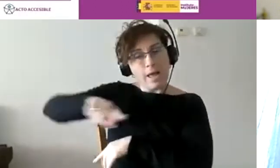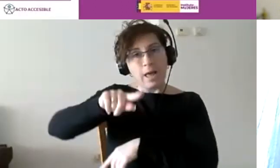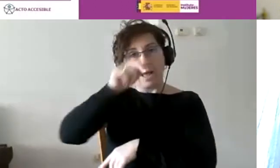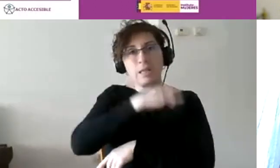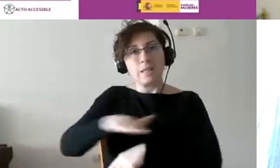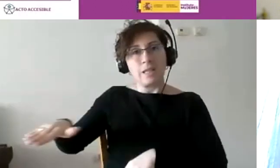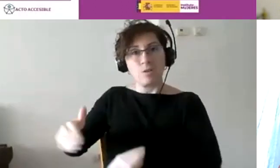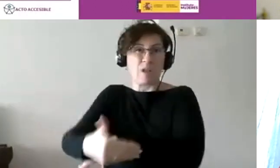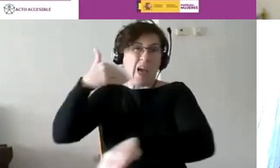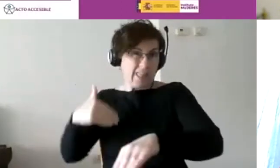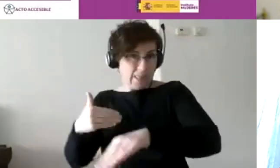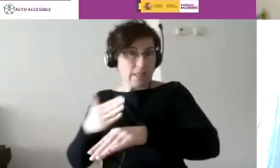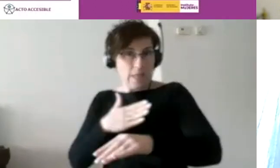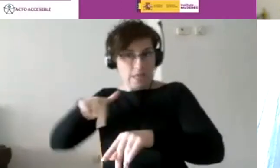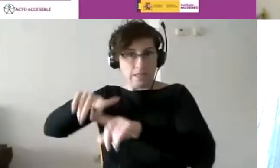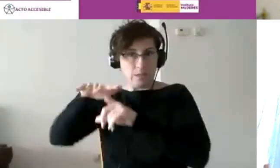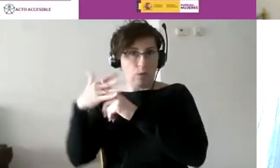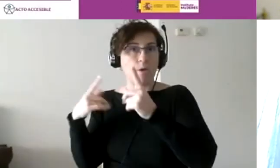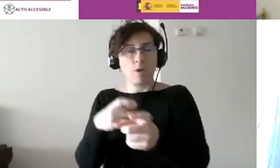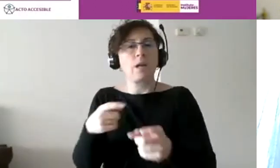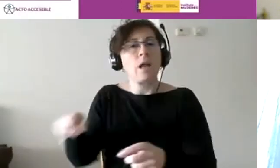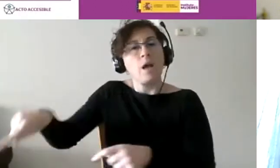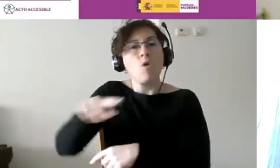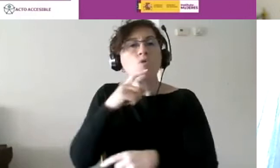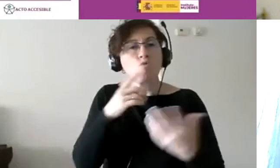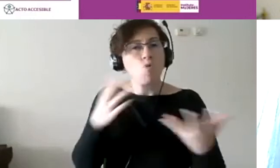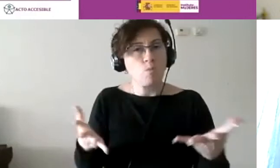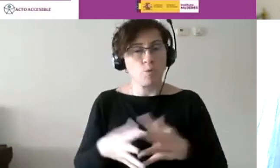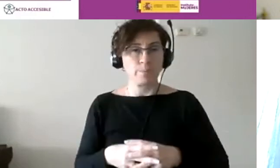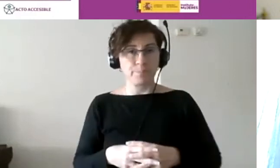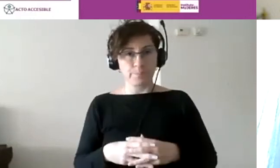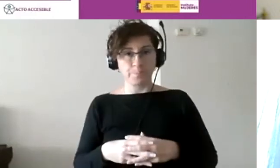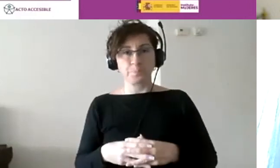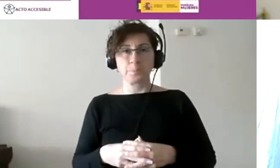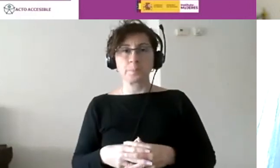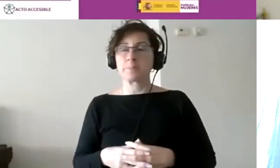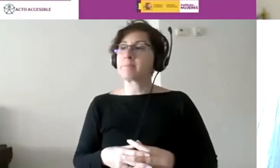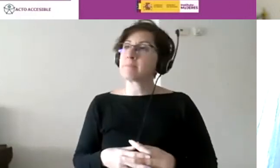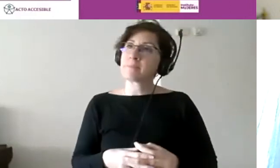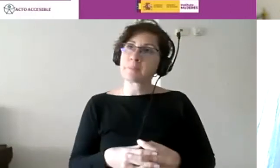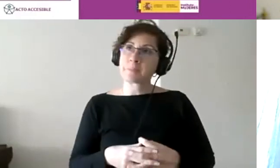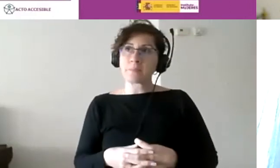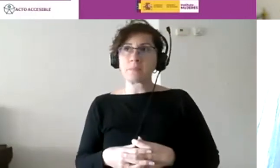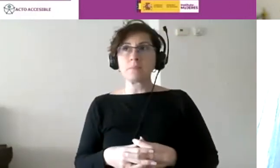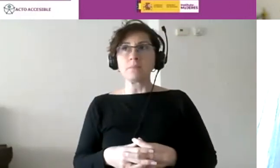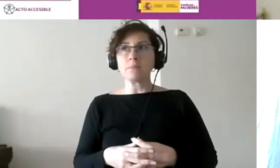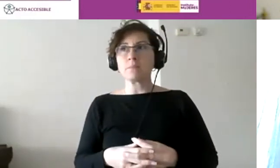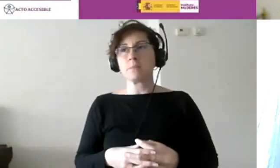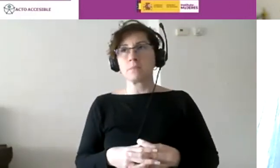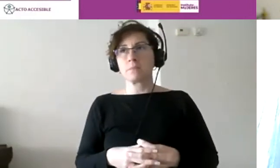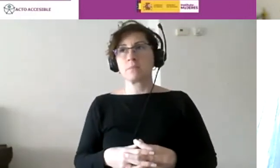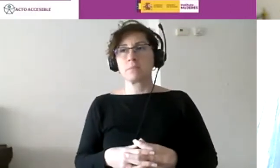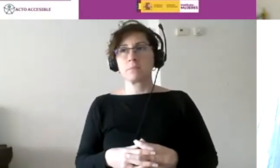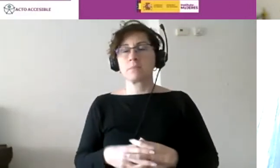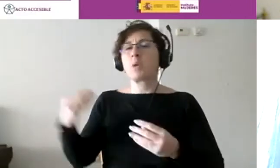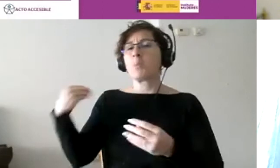You mean in the time, in Yes. the wartime, or before that? No, in the wartime.